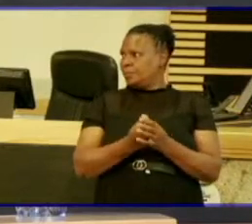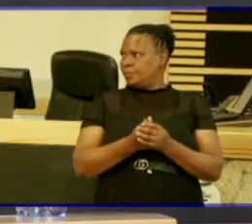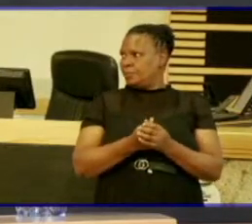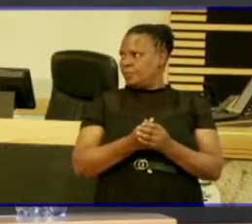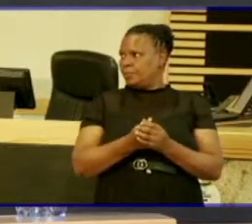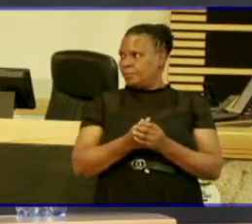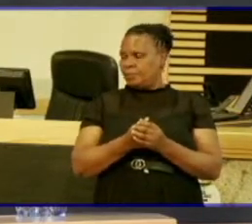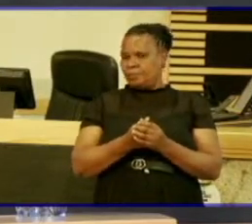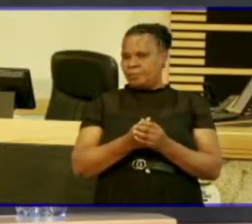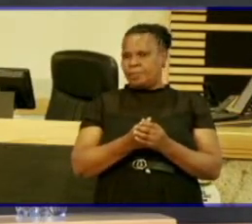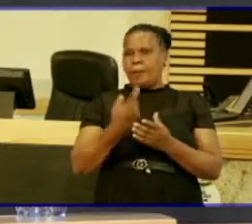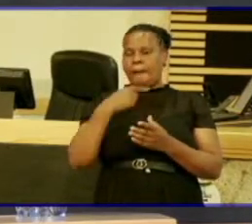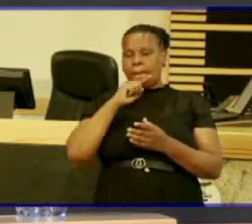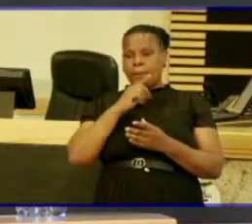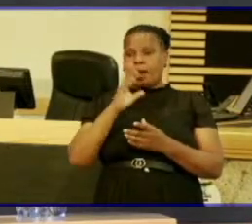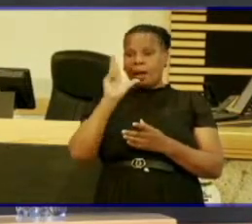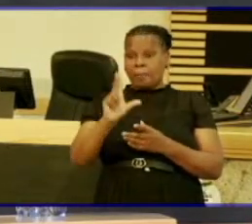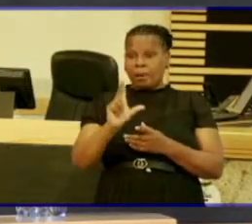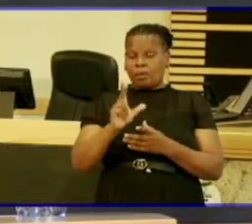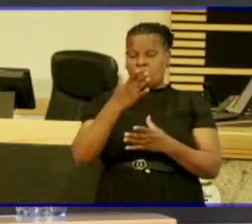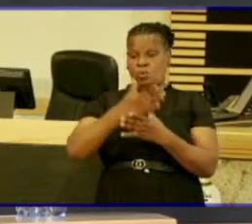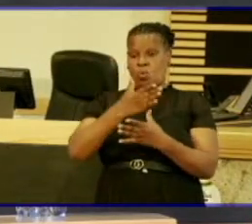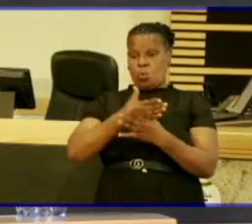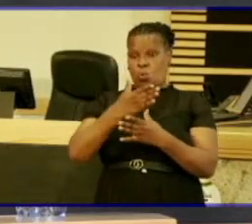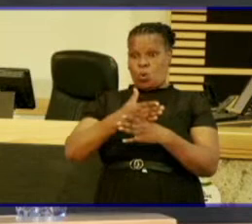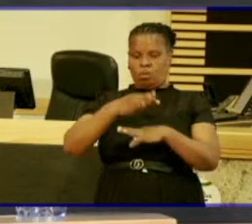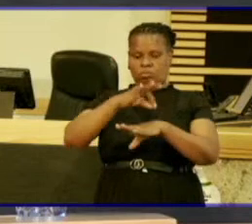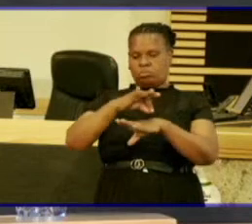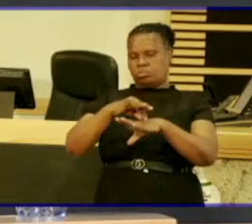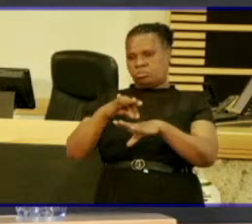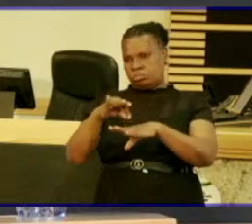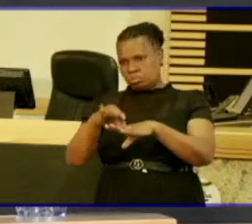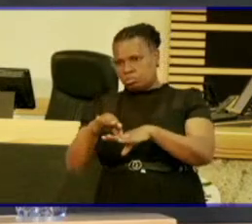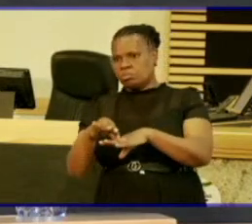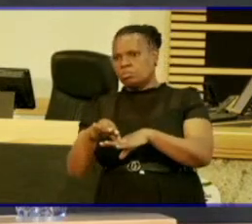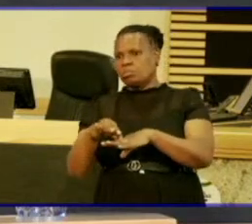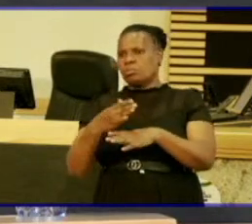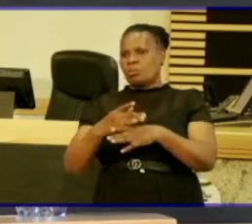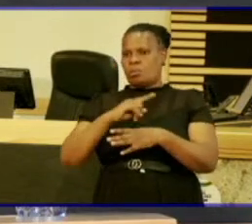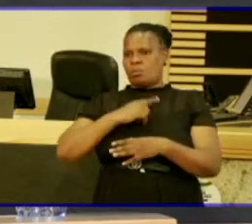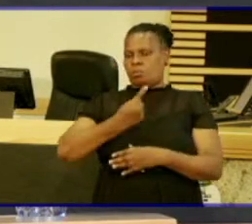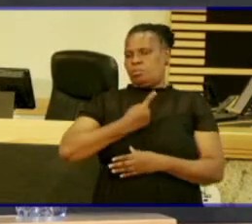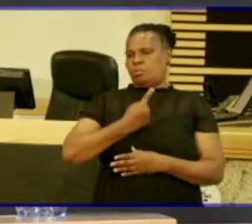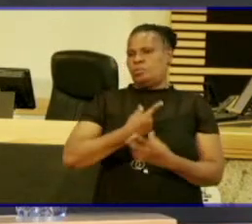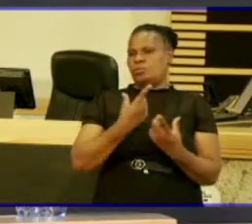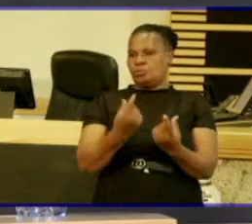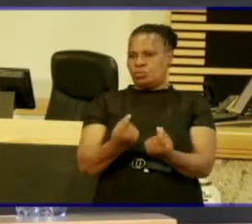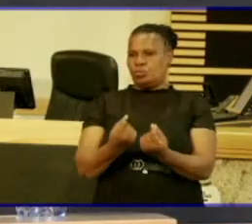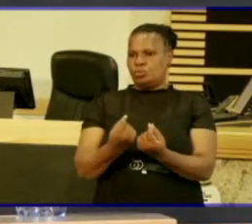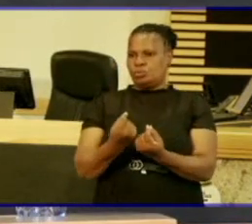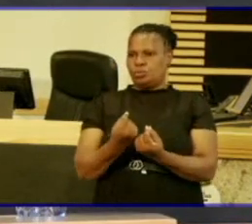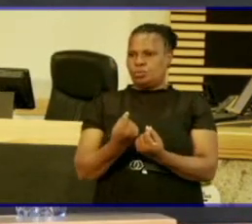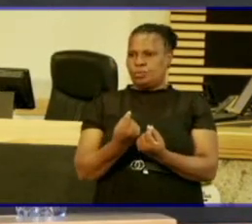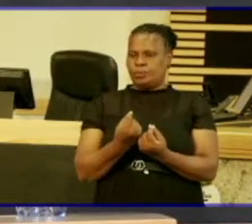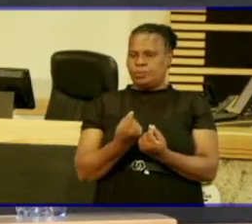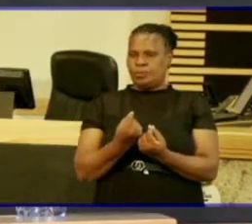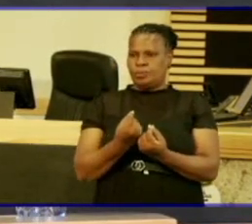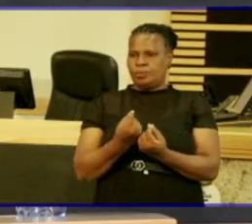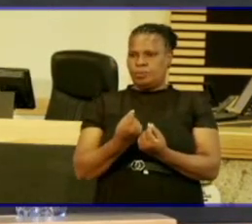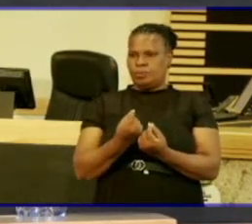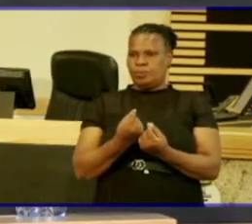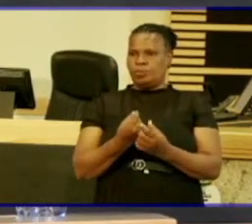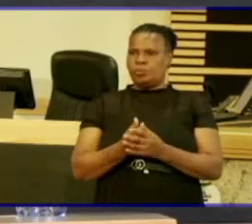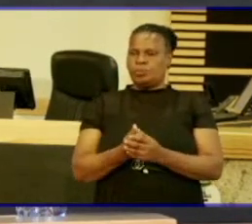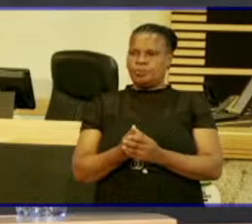We are calling on our people to work the land, ignite the spirit of self-reliance, foster sustainable